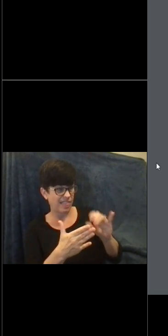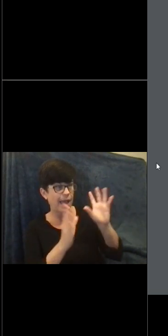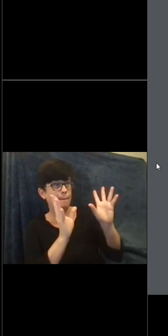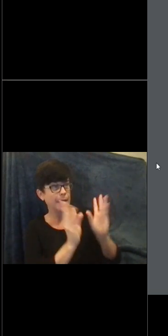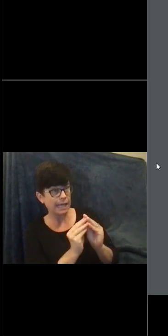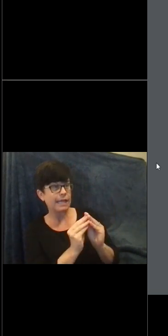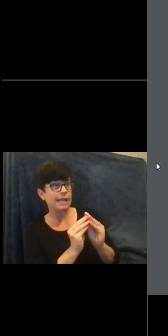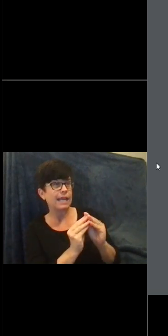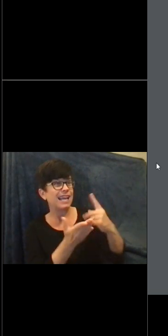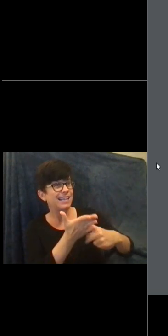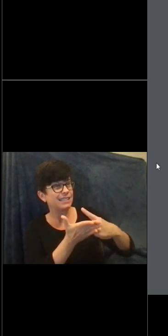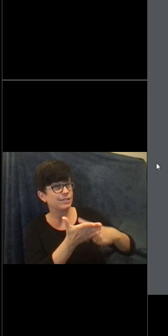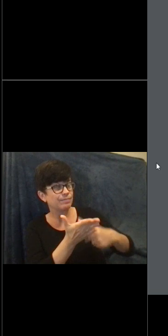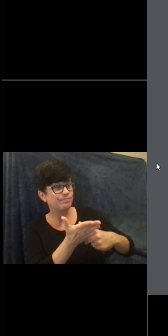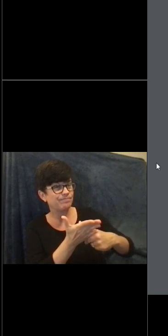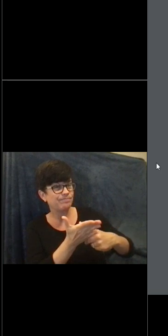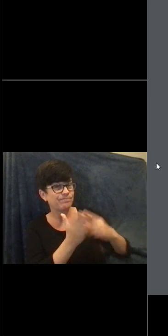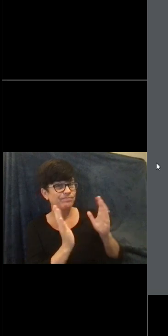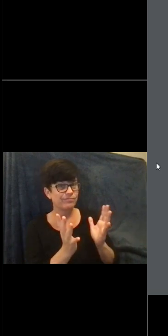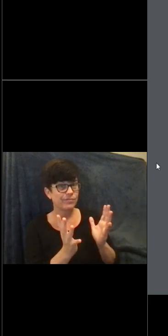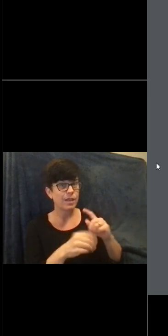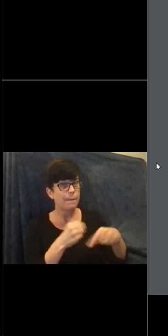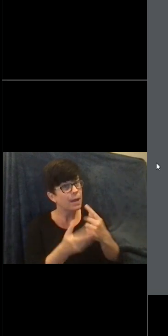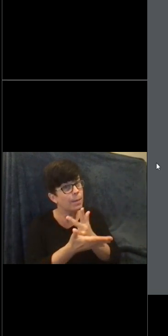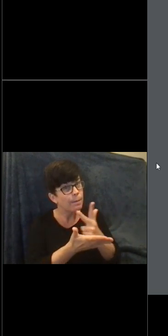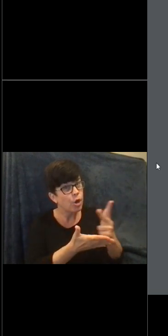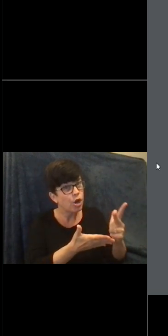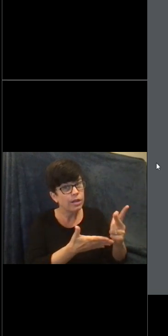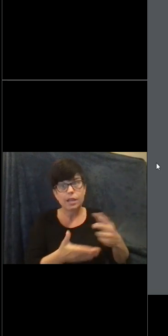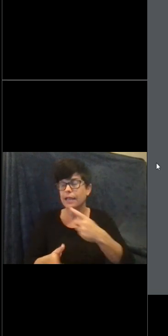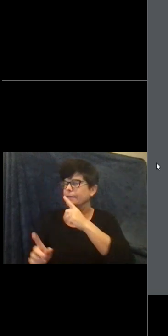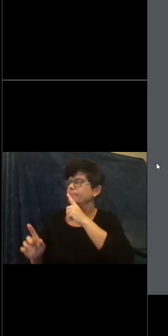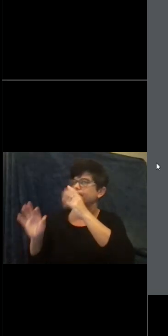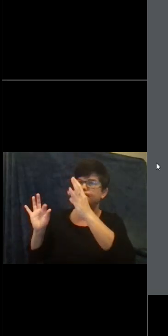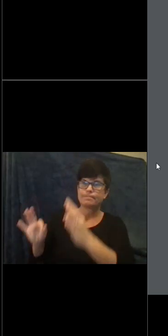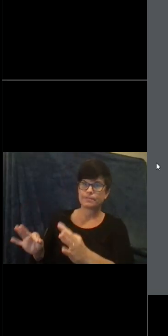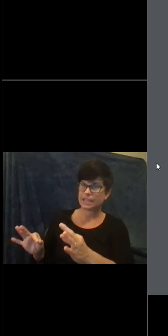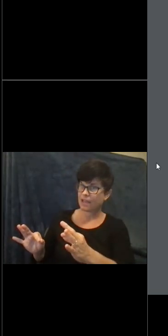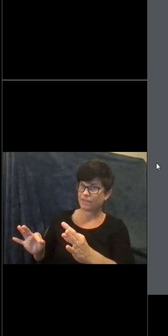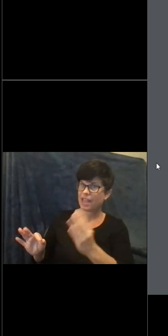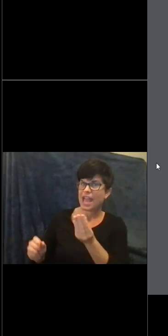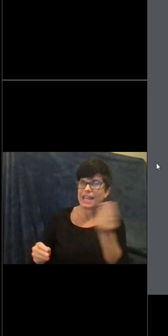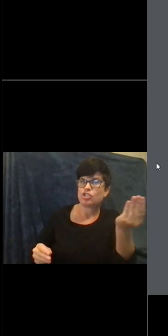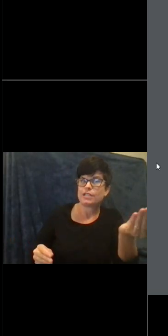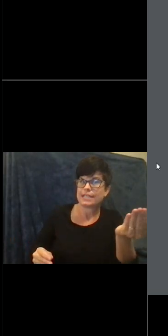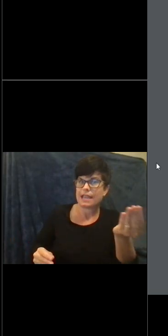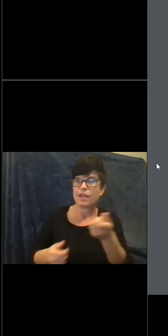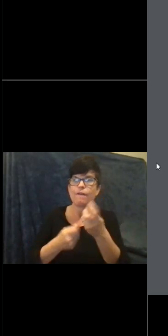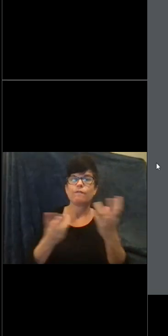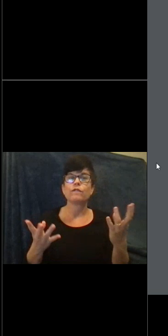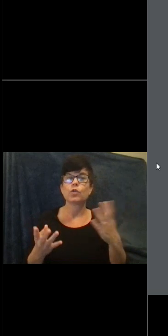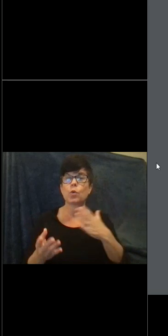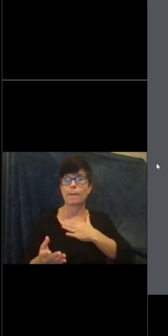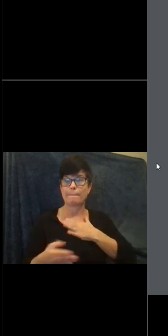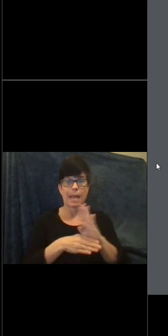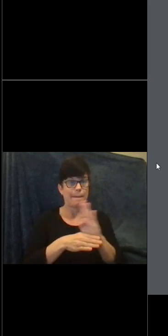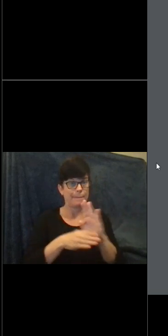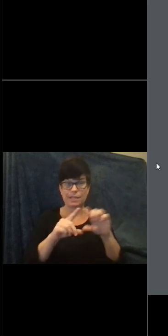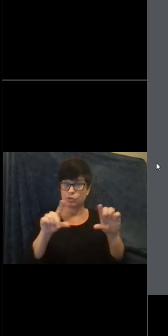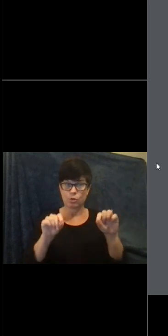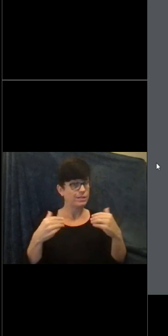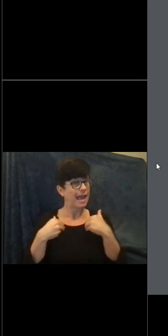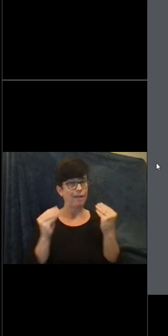have a dialogue about the parking. Absolutely. As a matter of fact, I just gave out a couple of my business cards and I have more, so I'm ready